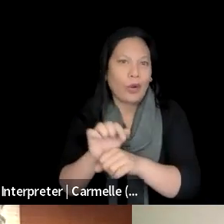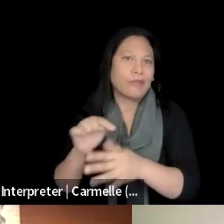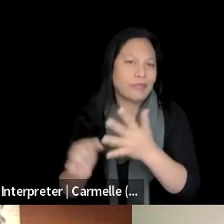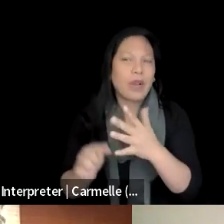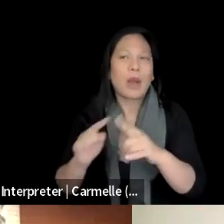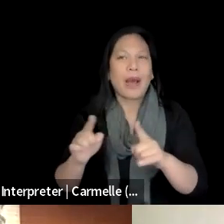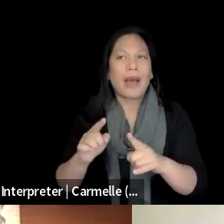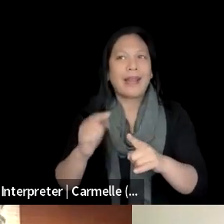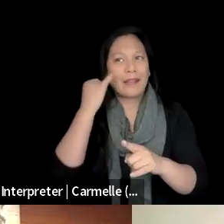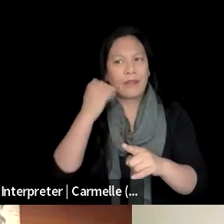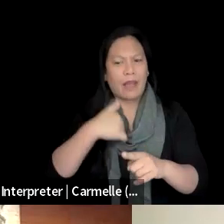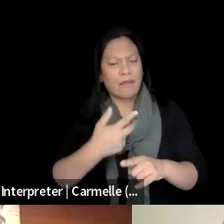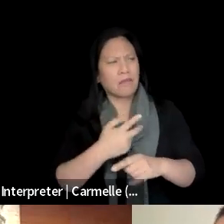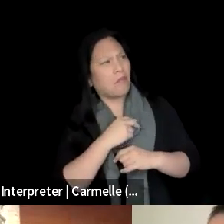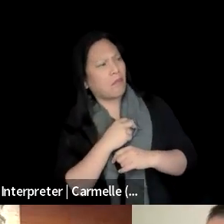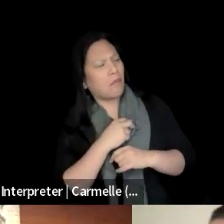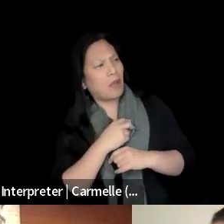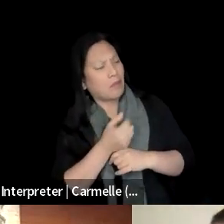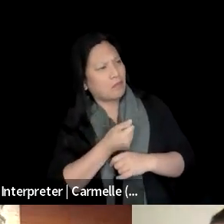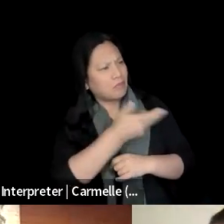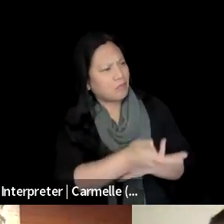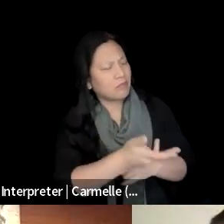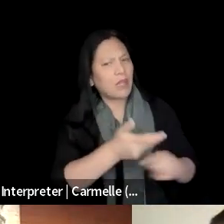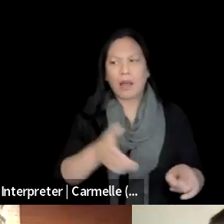they feel invested in a different way. And so that's also